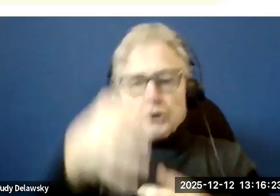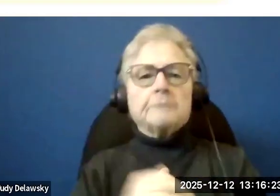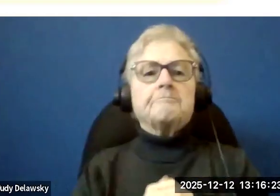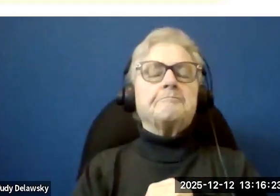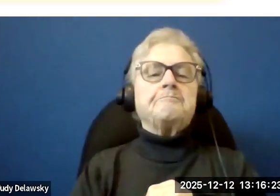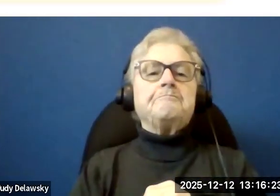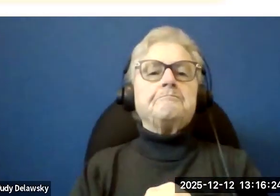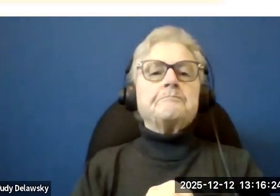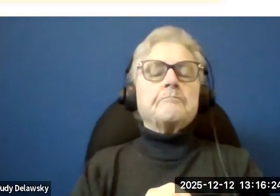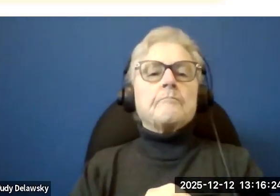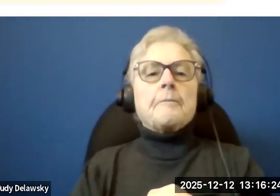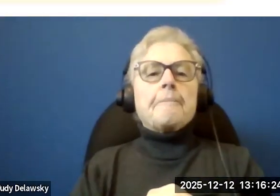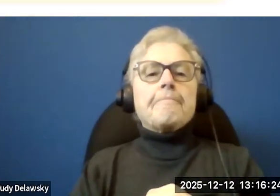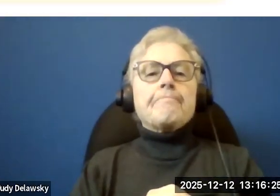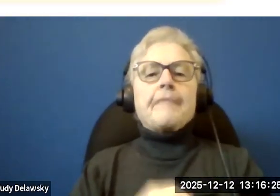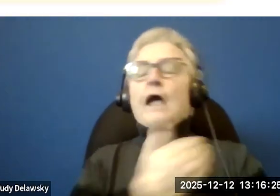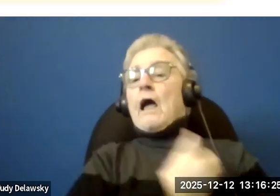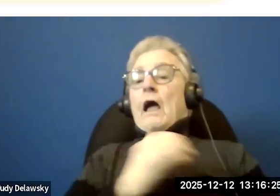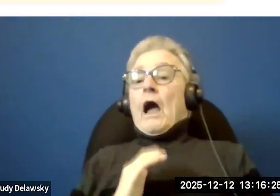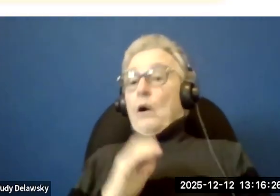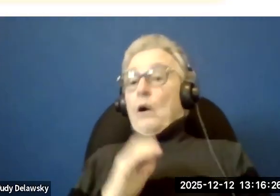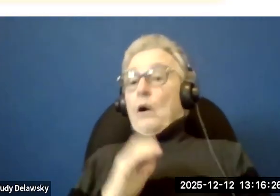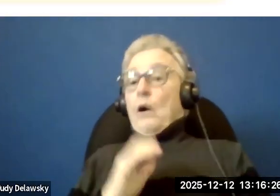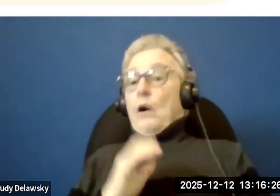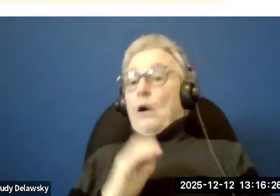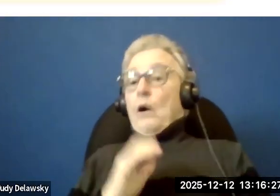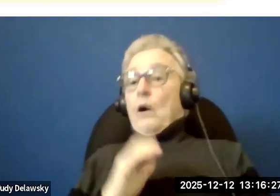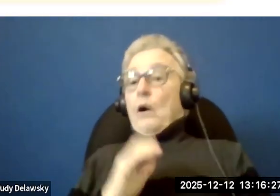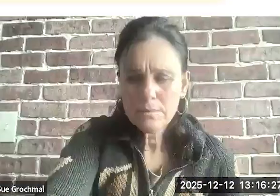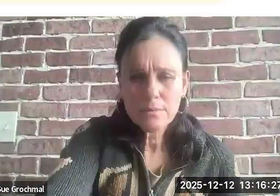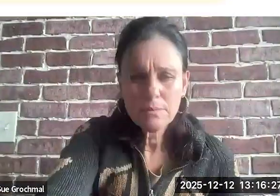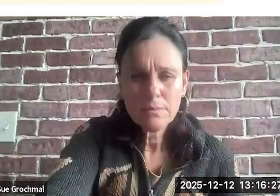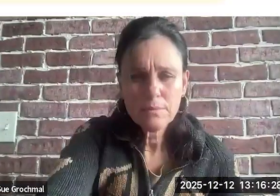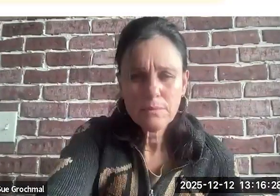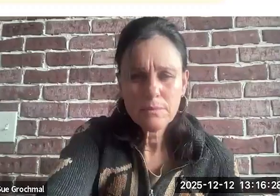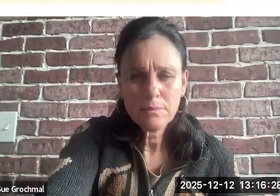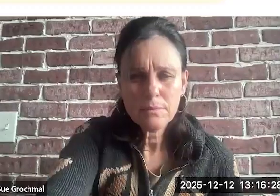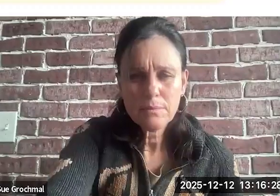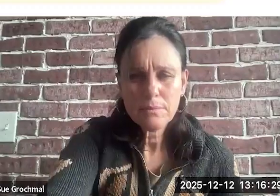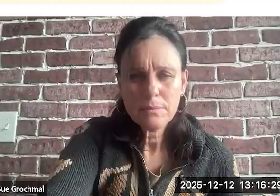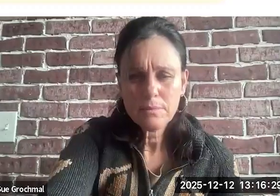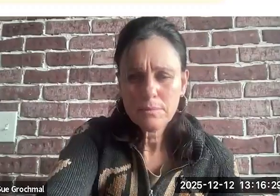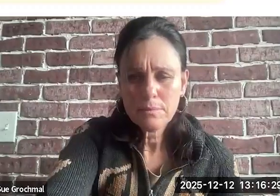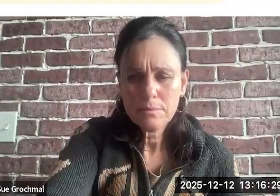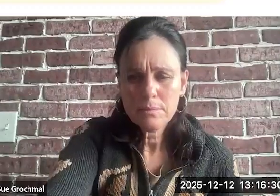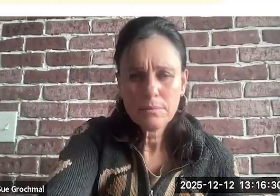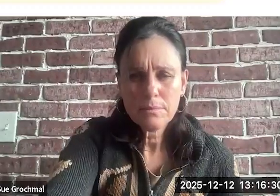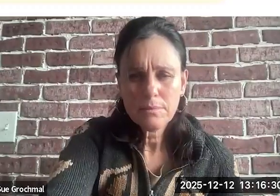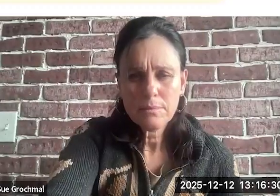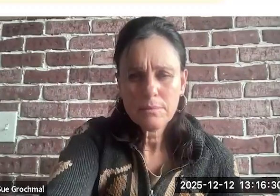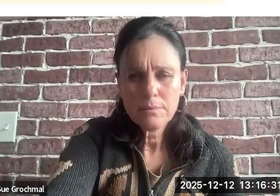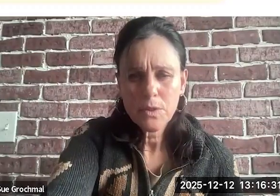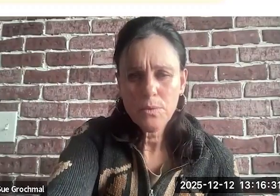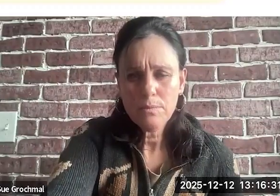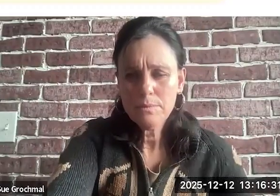Thanks. So our research is guided by three complementary framework. First is